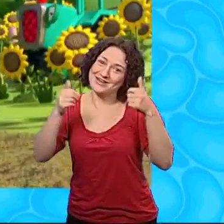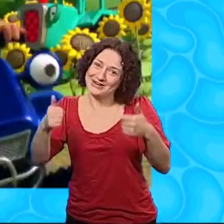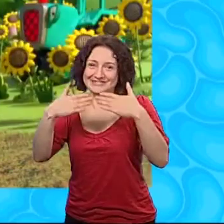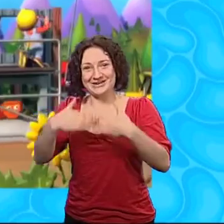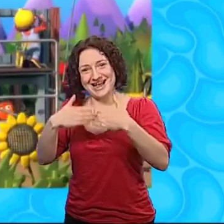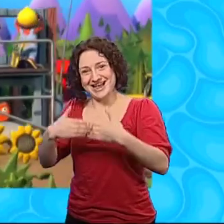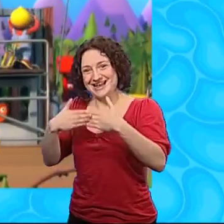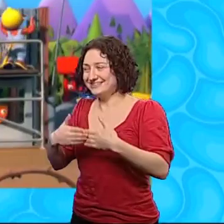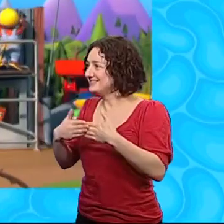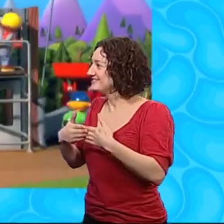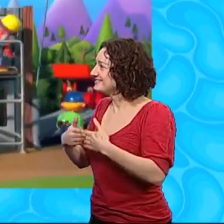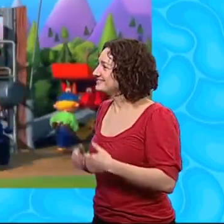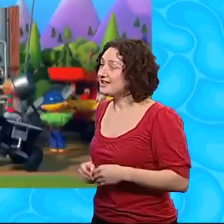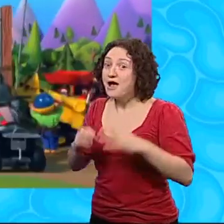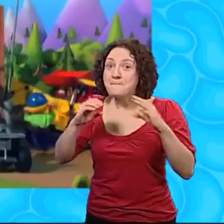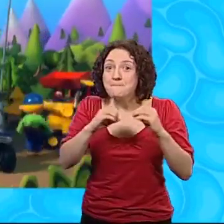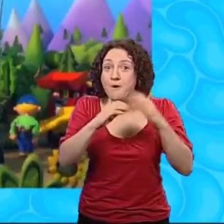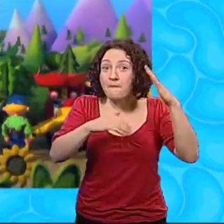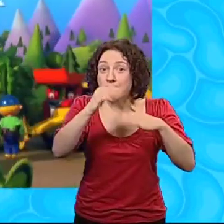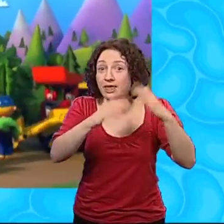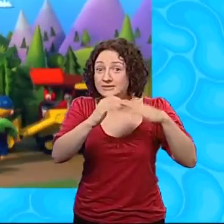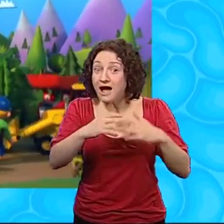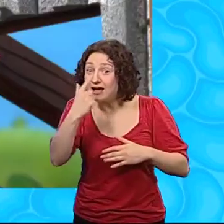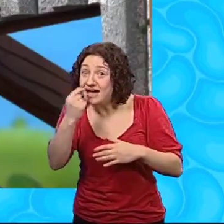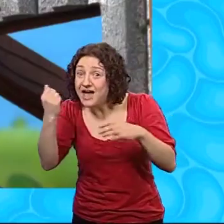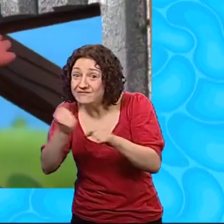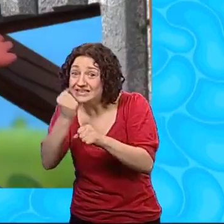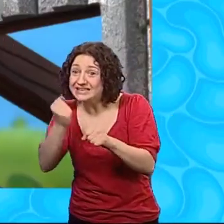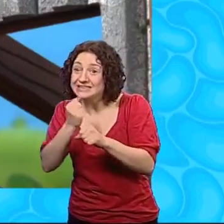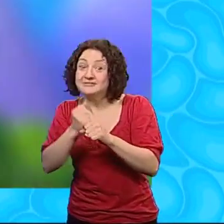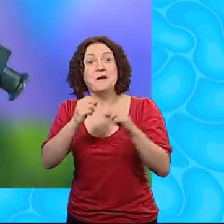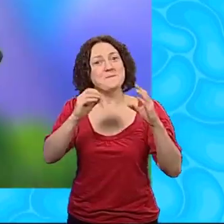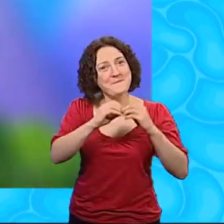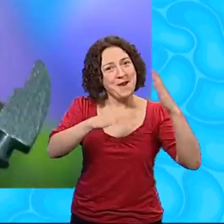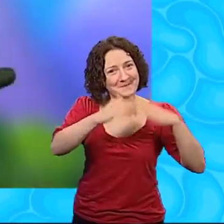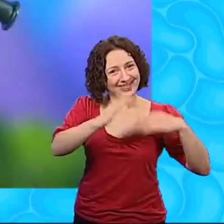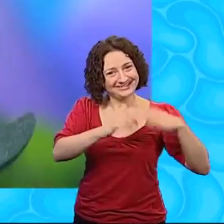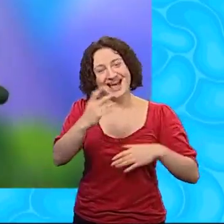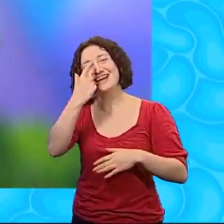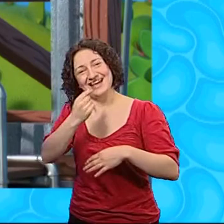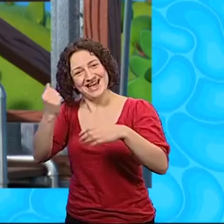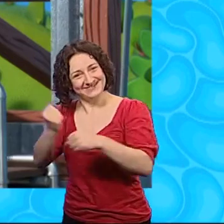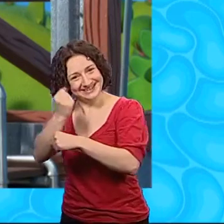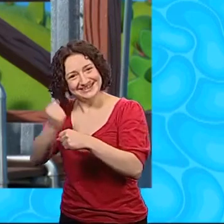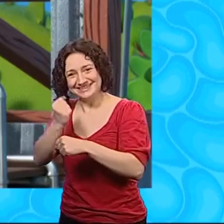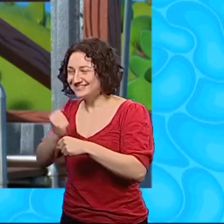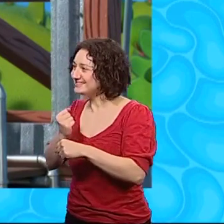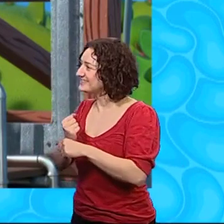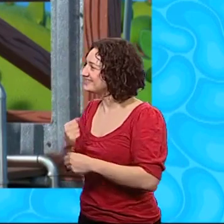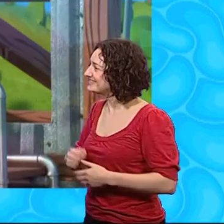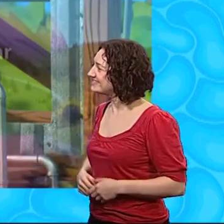should. Bob the Builder, can we fix it? Bob the Builder, yes we